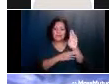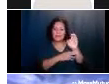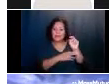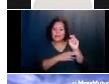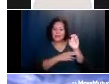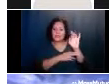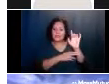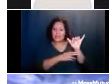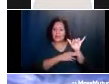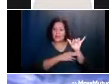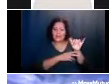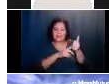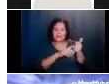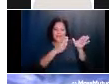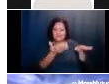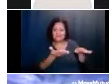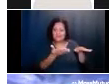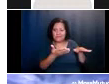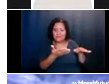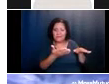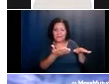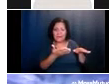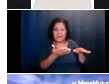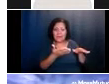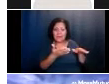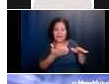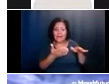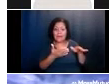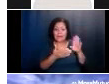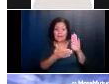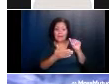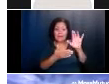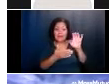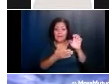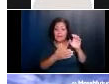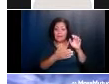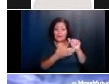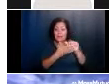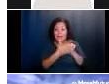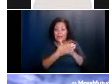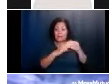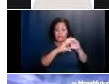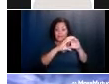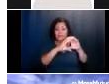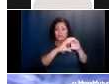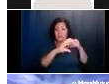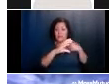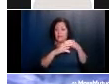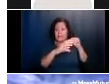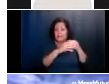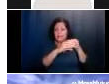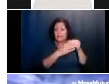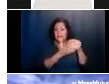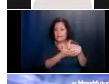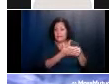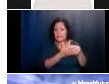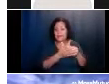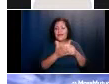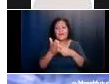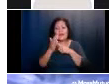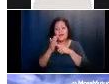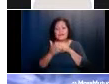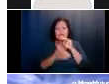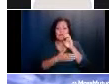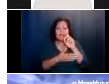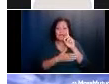passes away and there is money in the ABLE account, it does require a Medicaid